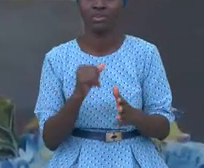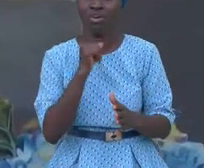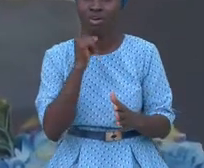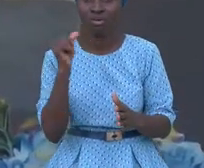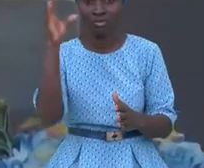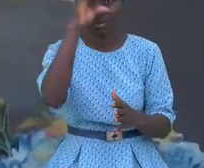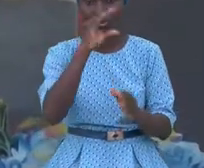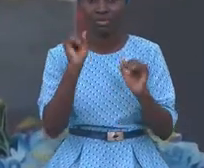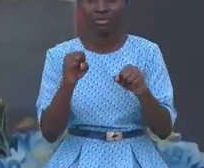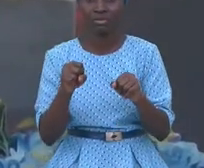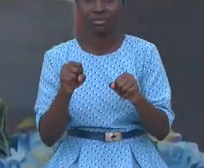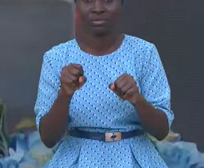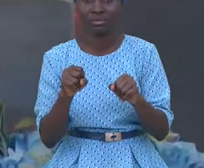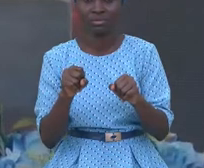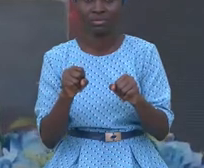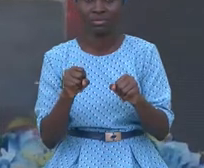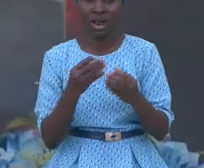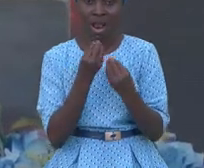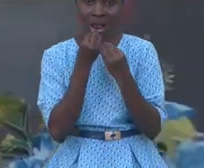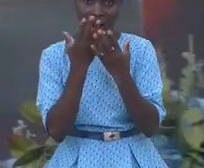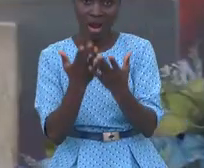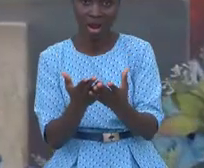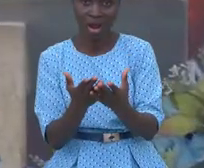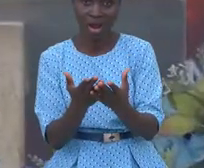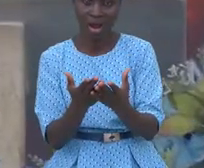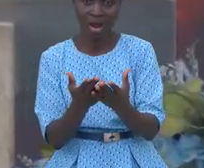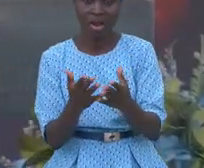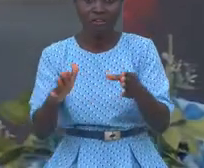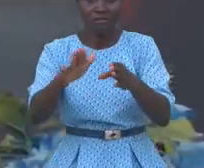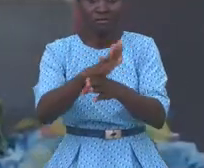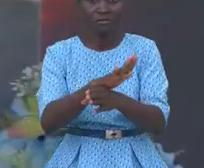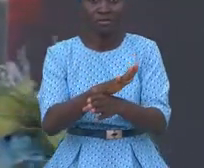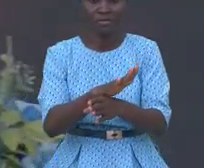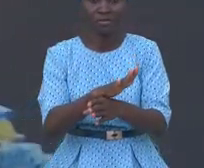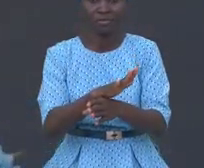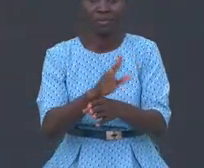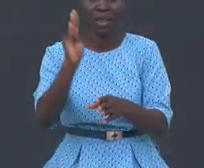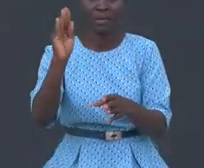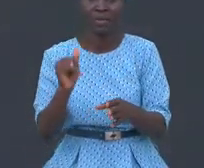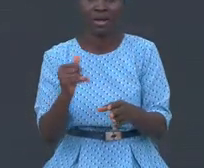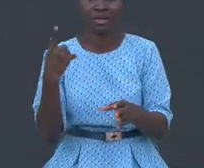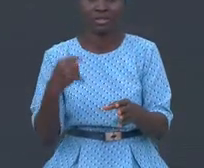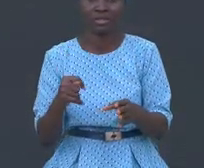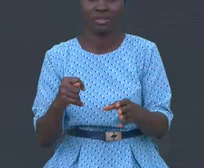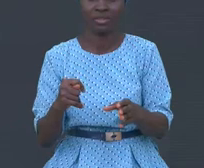unsearchable unction uploaded by the